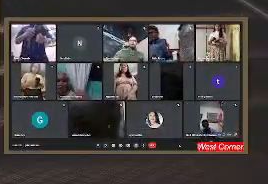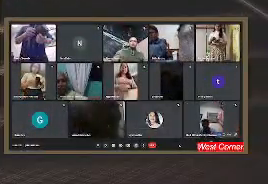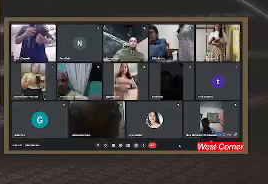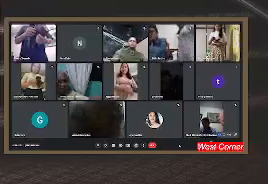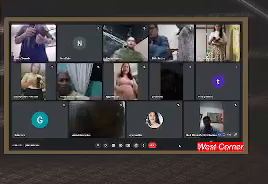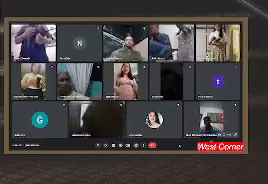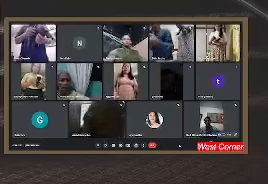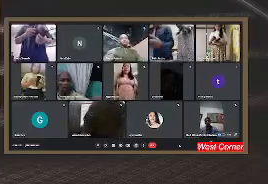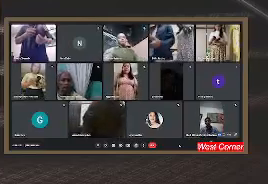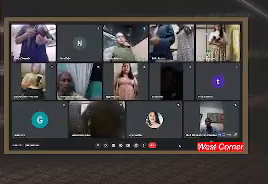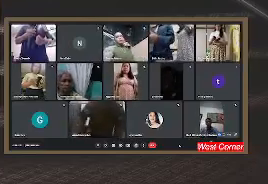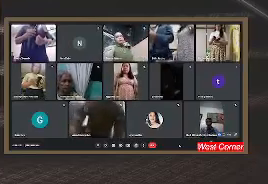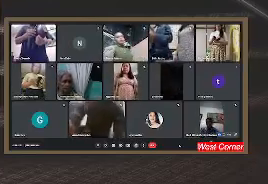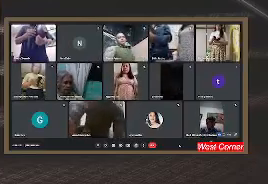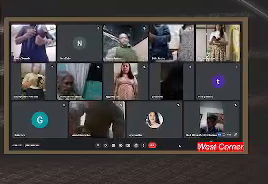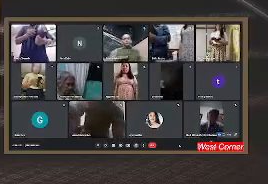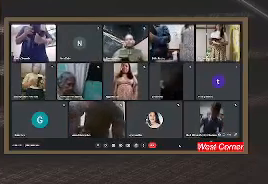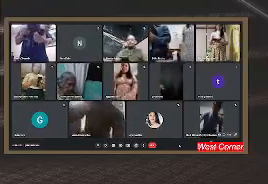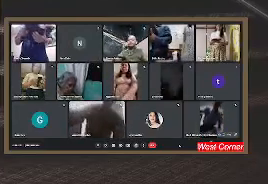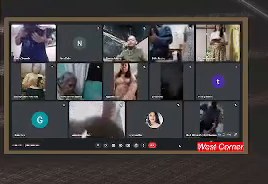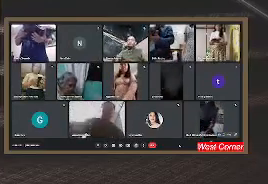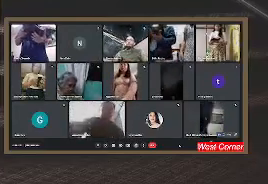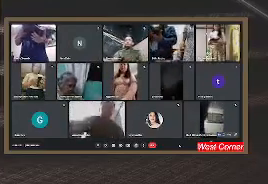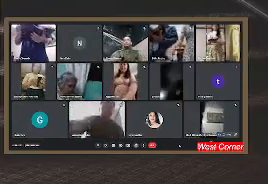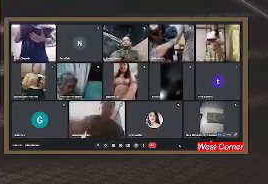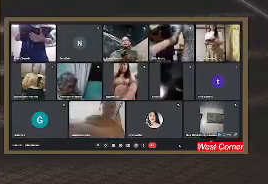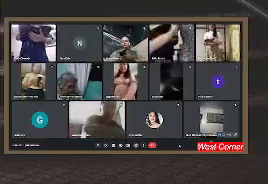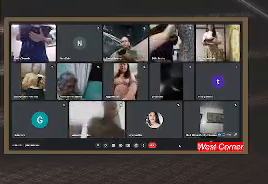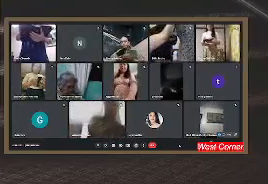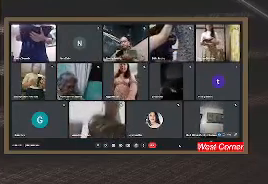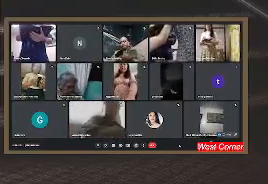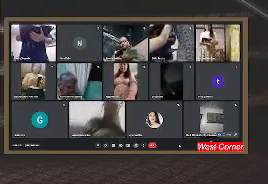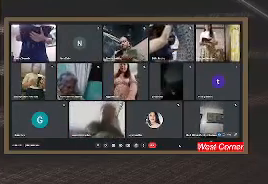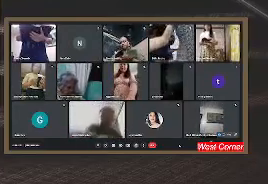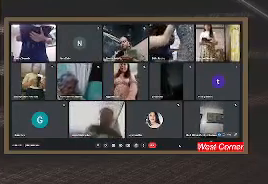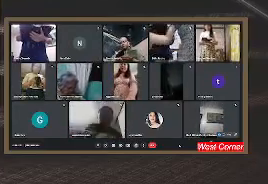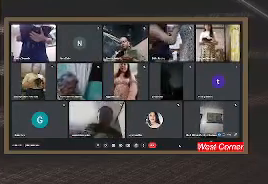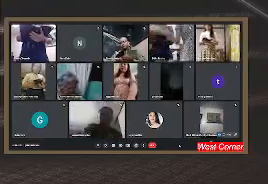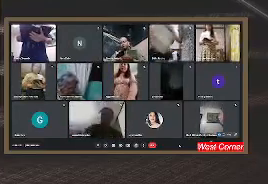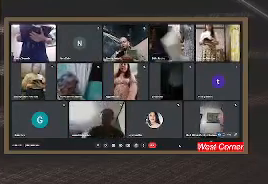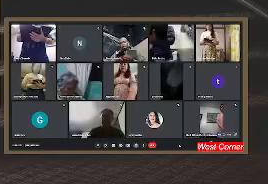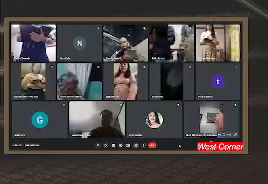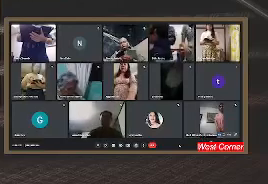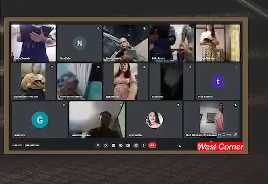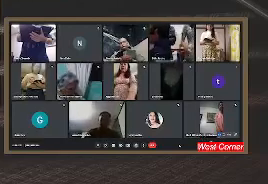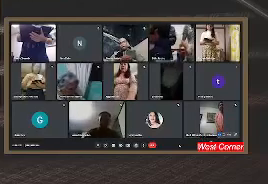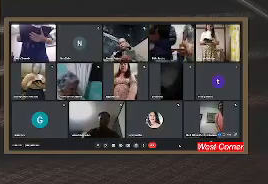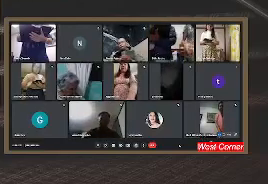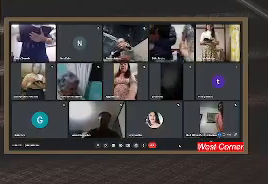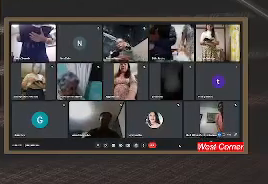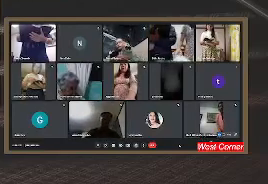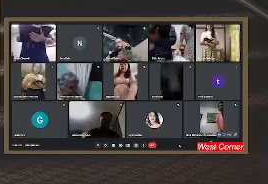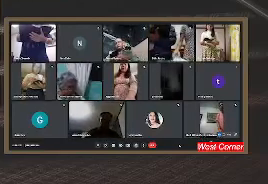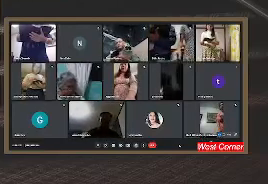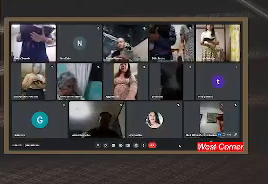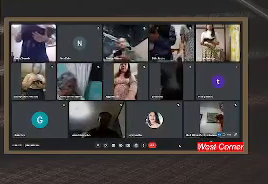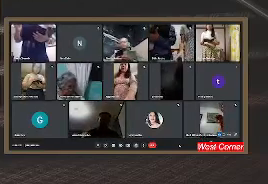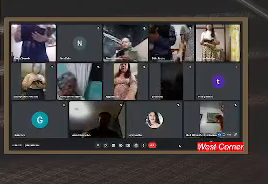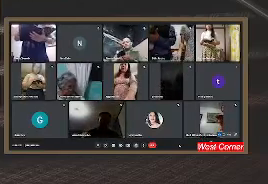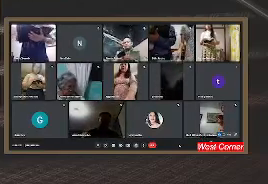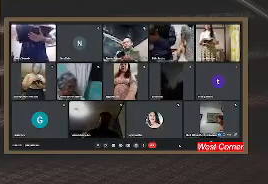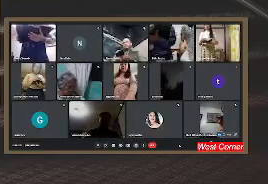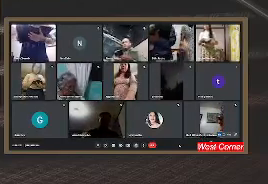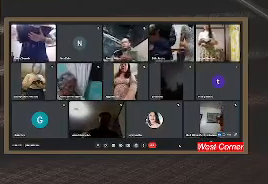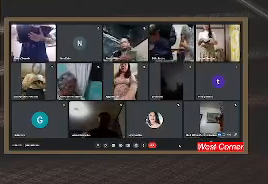another part of the series of messages on knowledge. Okay? At kailangan po natin